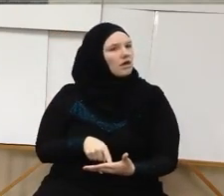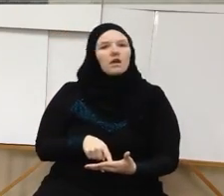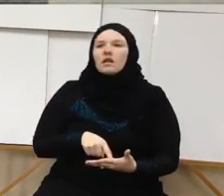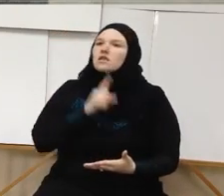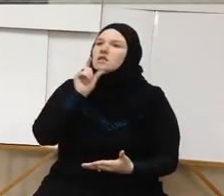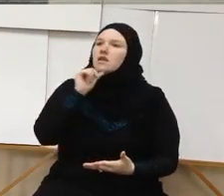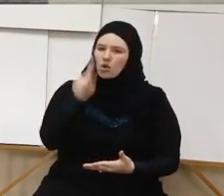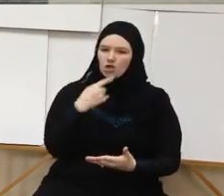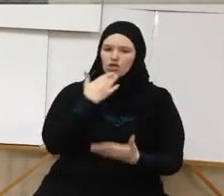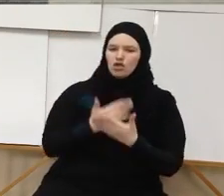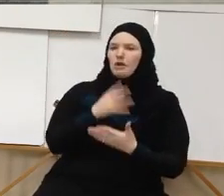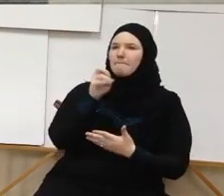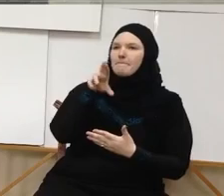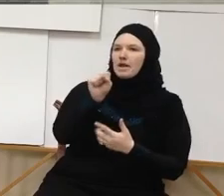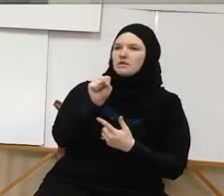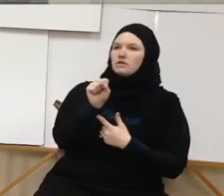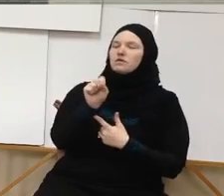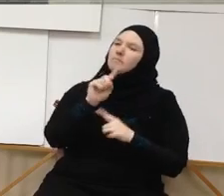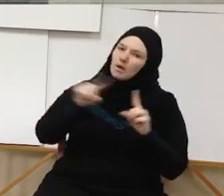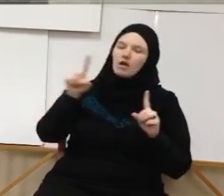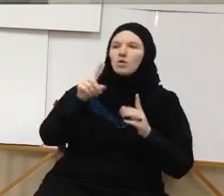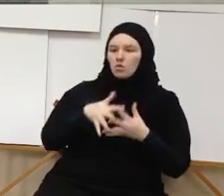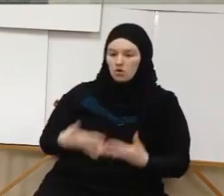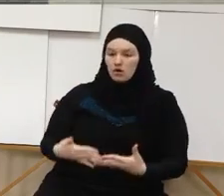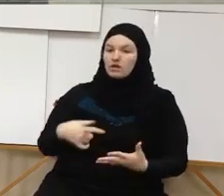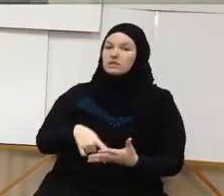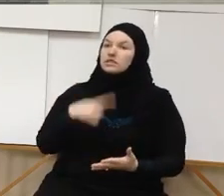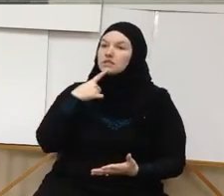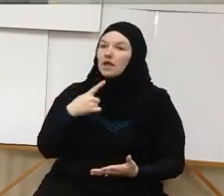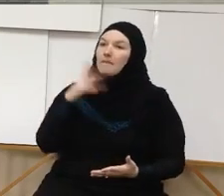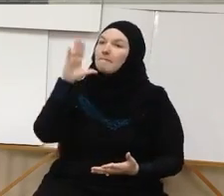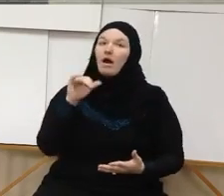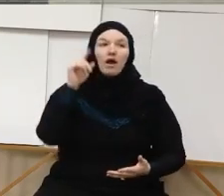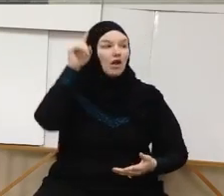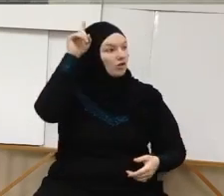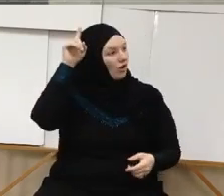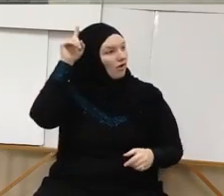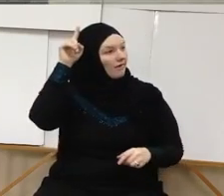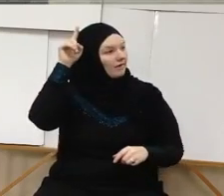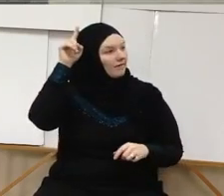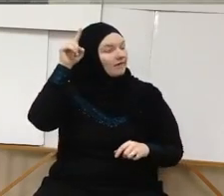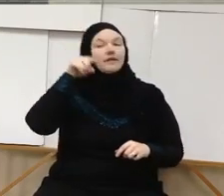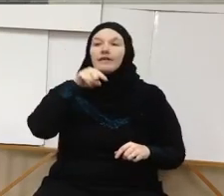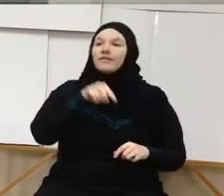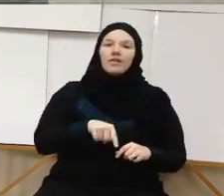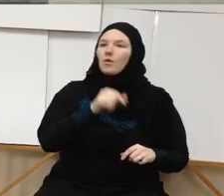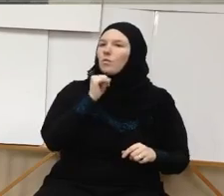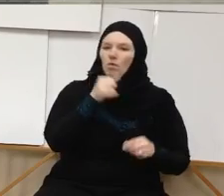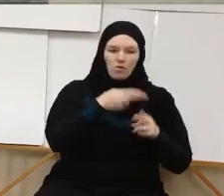even good manners. The Quran is saying, nay, by Allah, they would not be